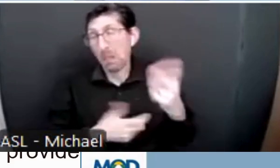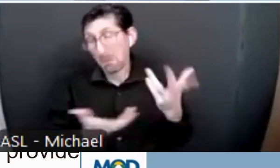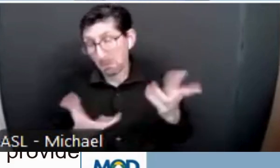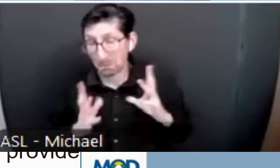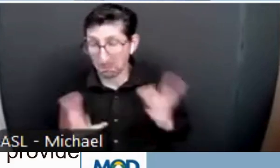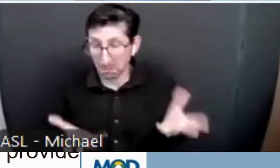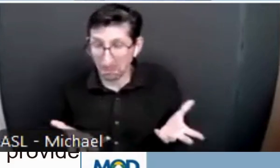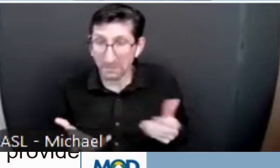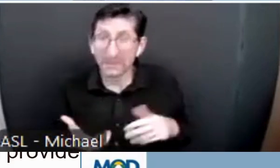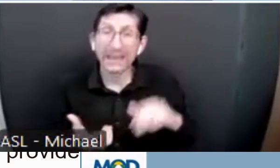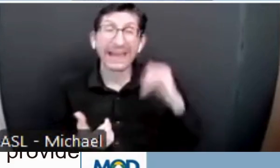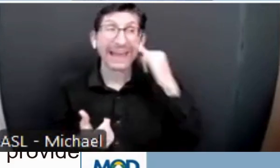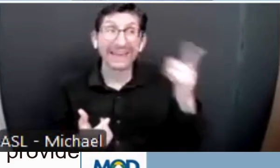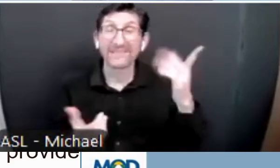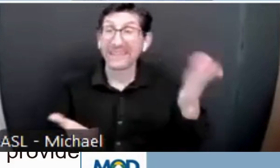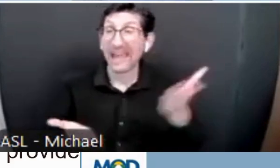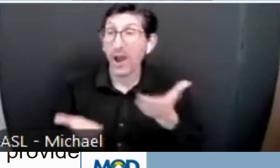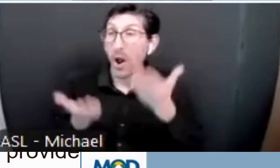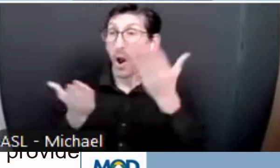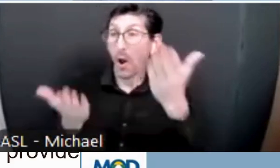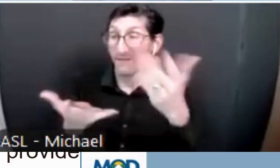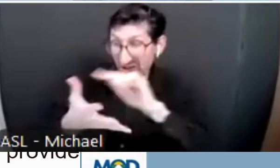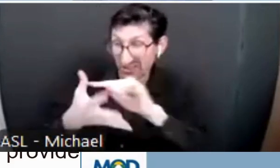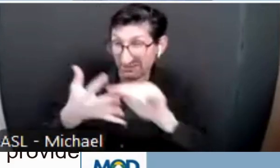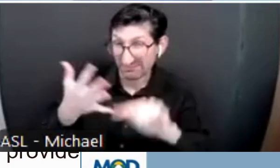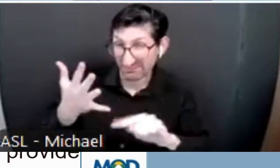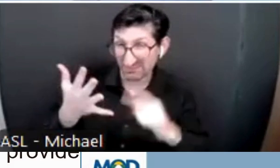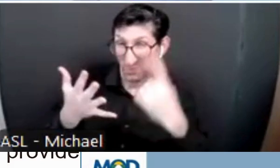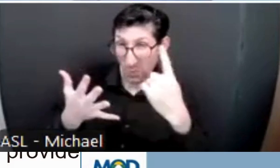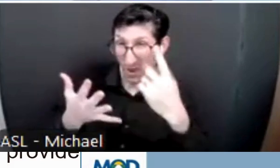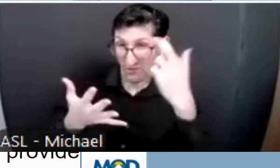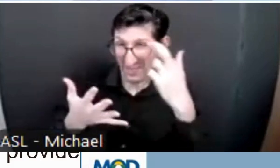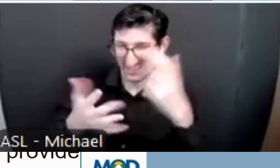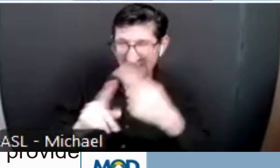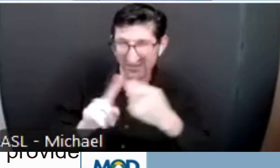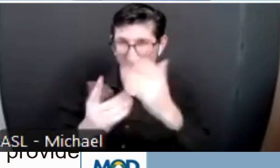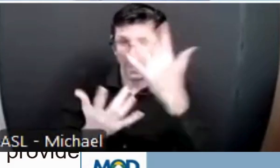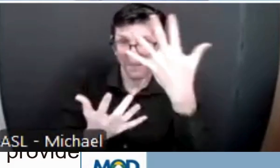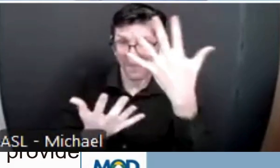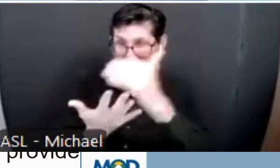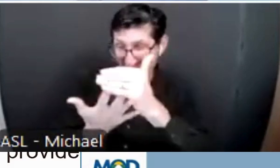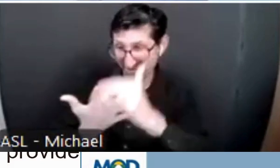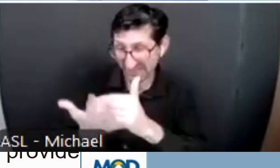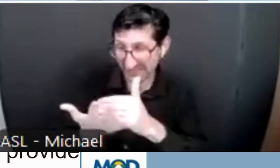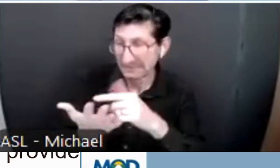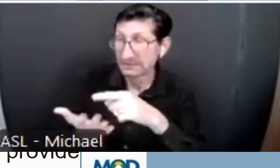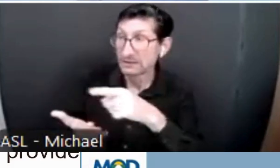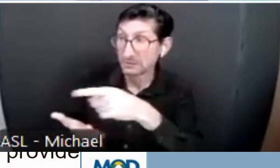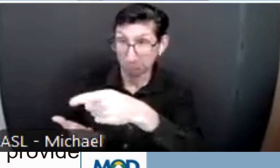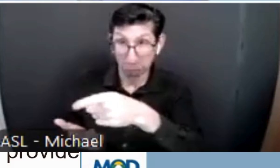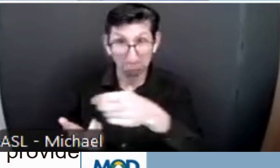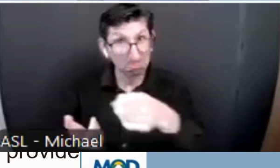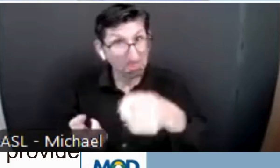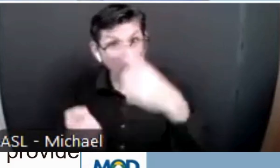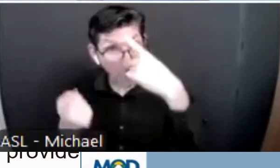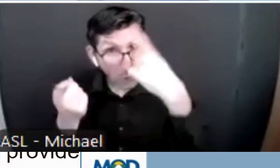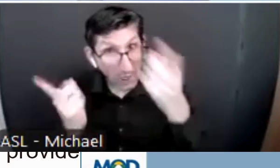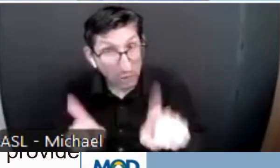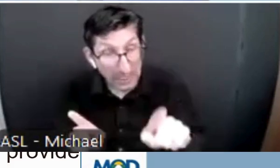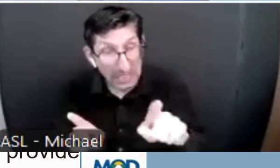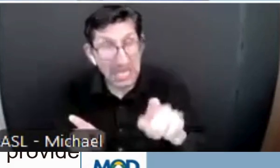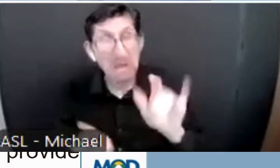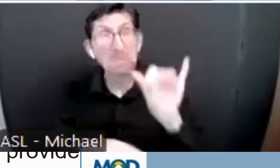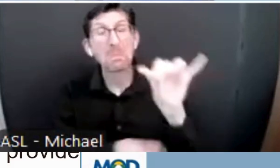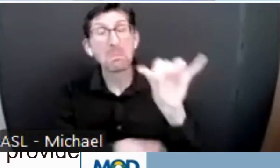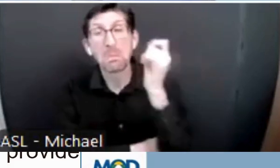If they offered one of these reasons as an excuse for not doing it, do you agree with it? And